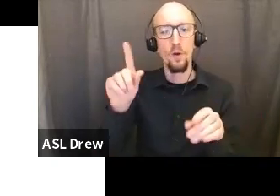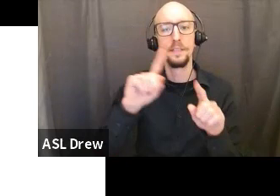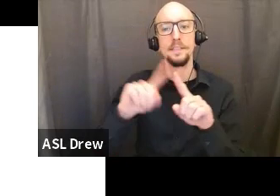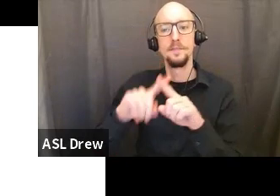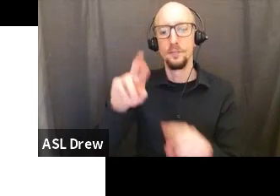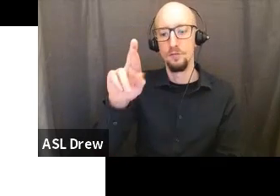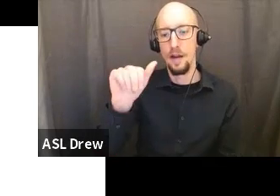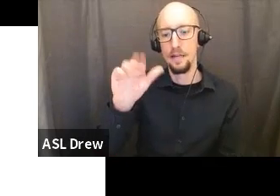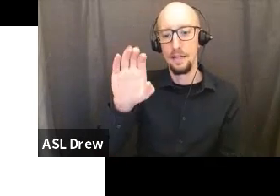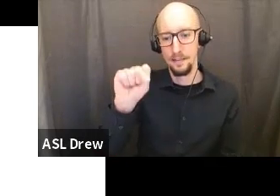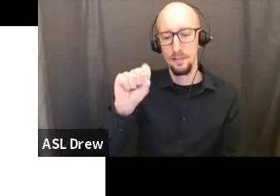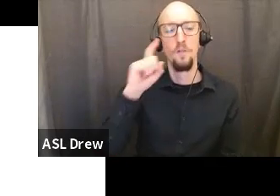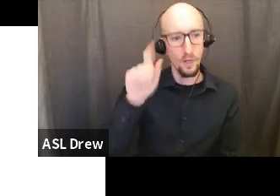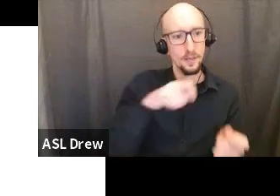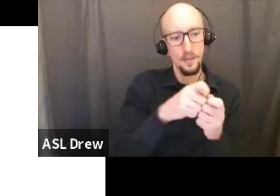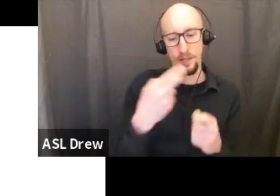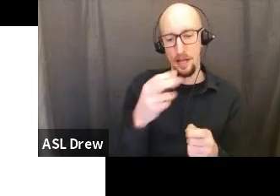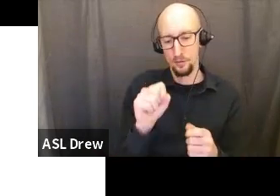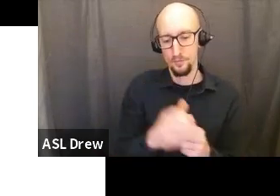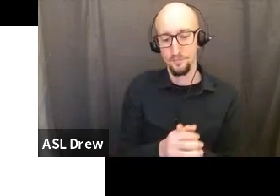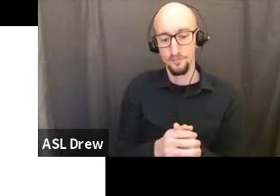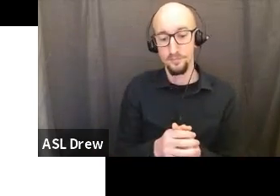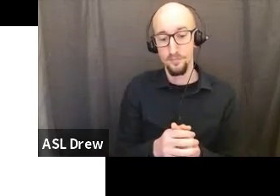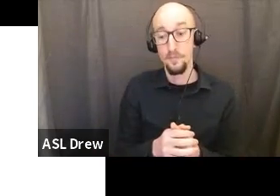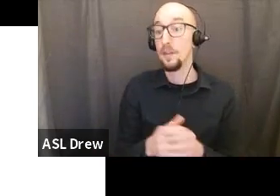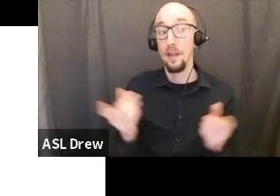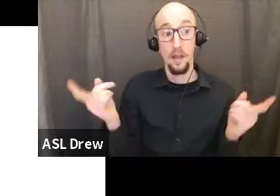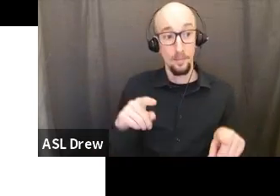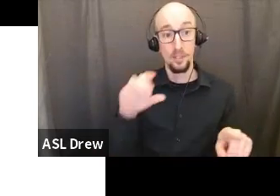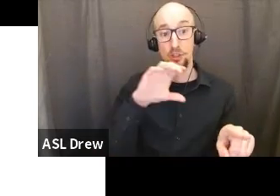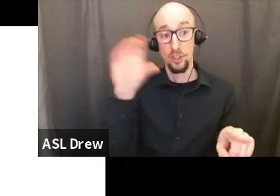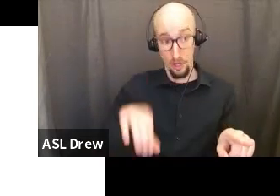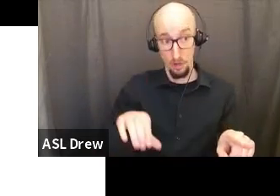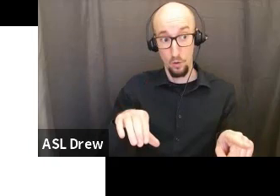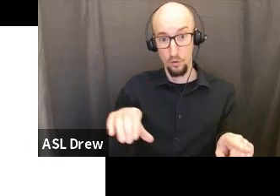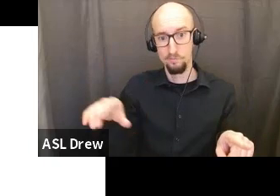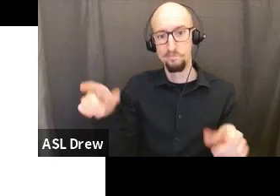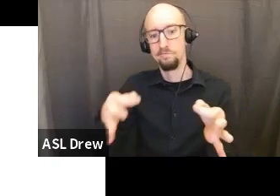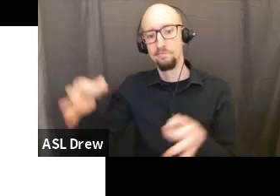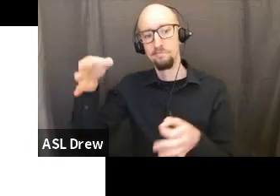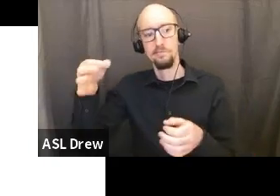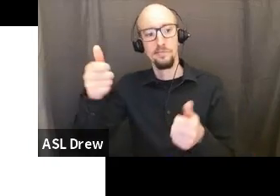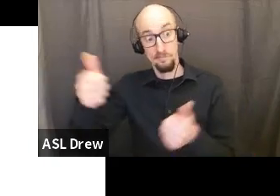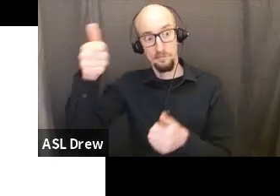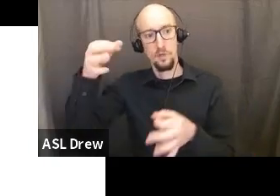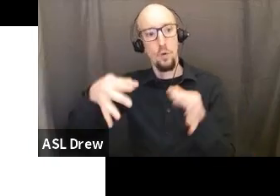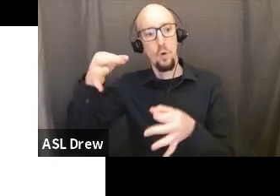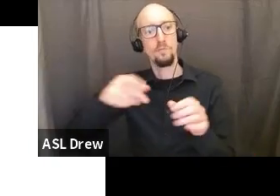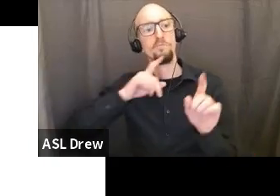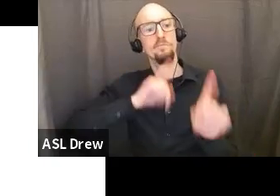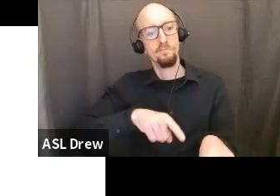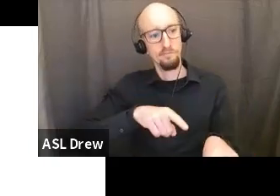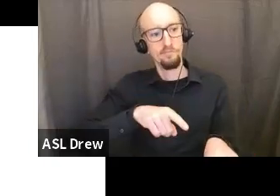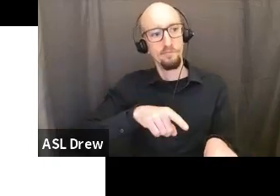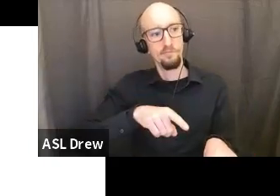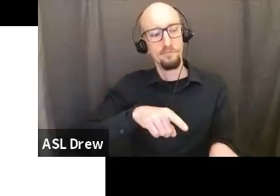When Chicago moved to be declared unitary, that is, they no longer needed to